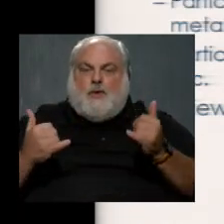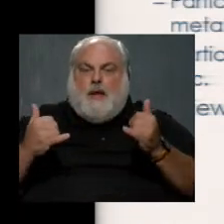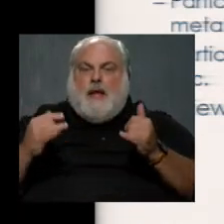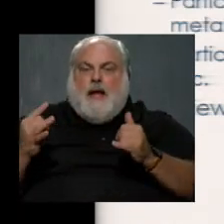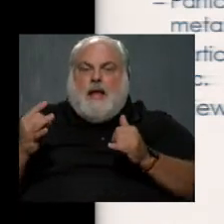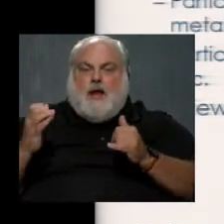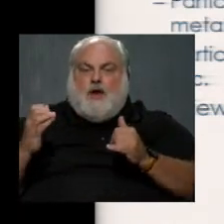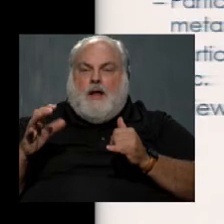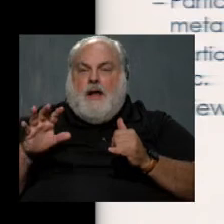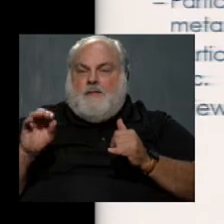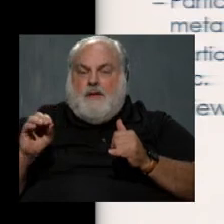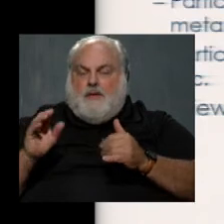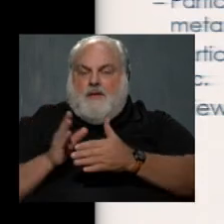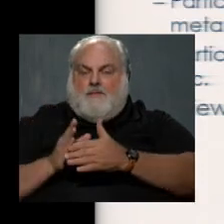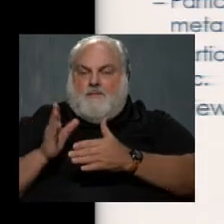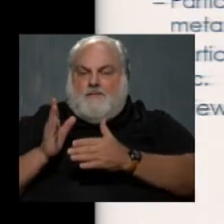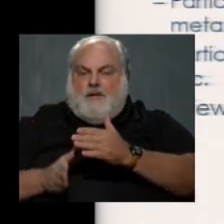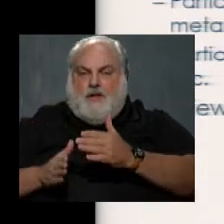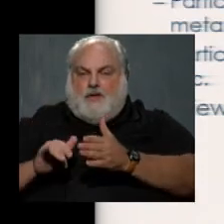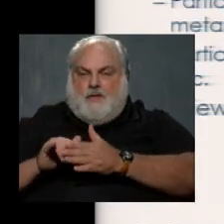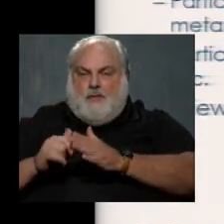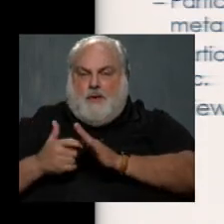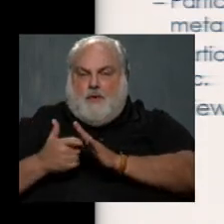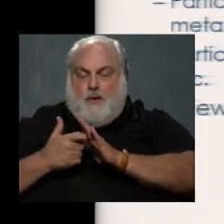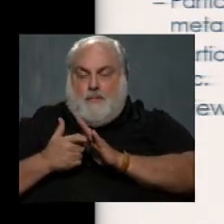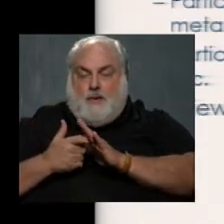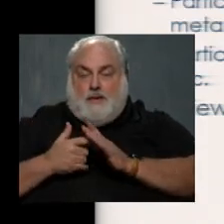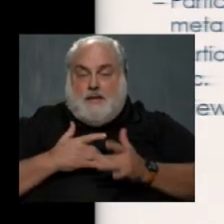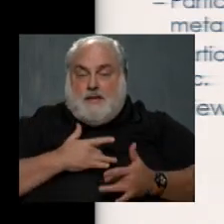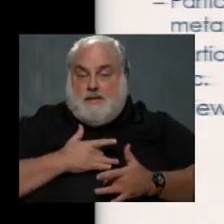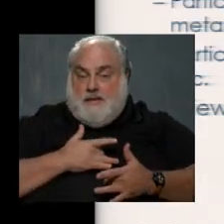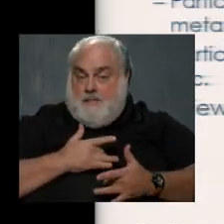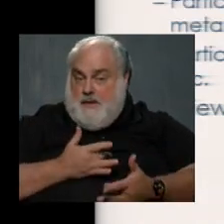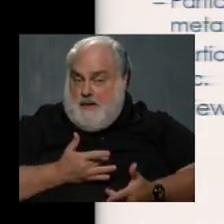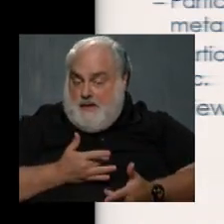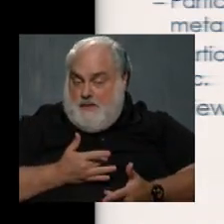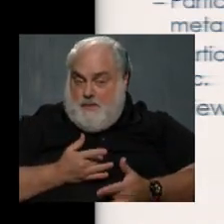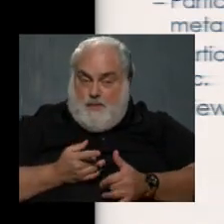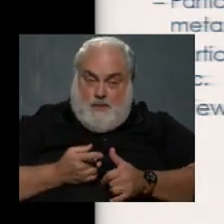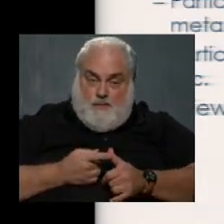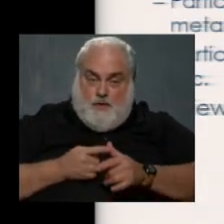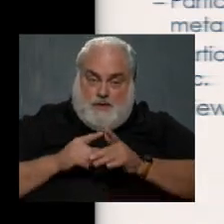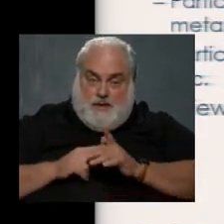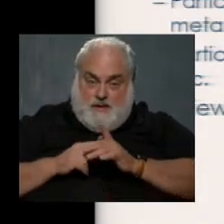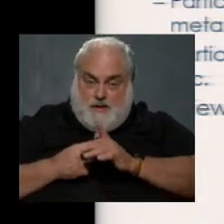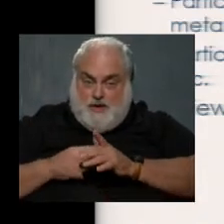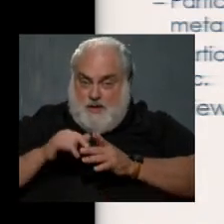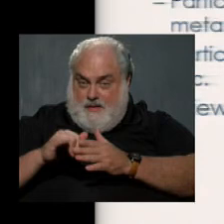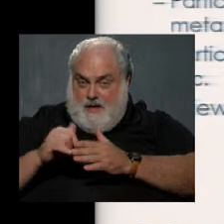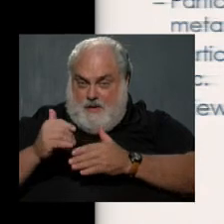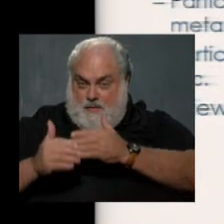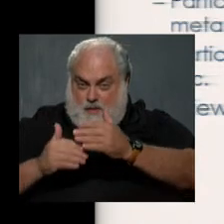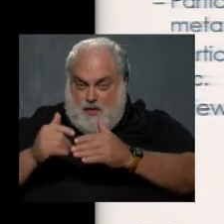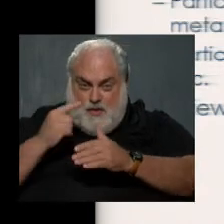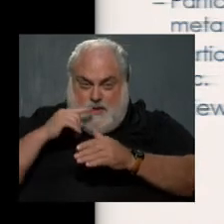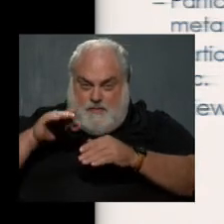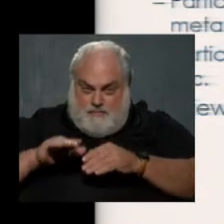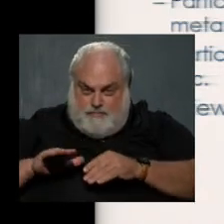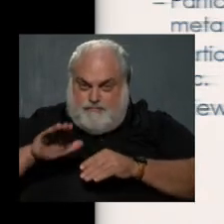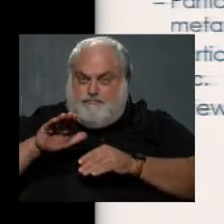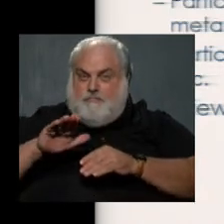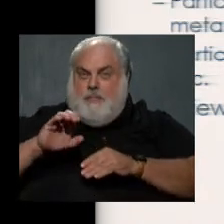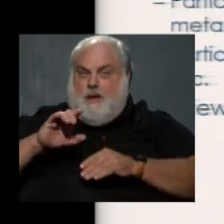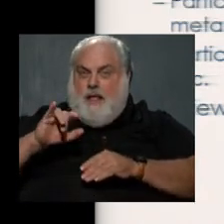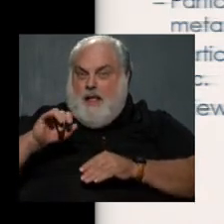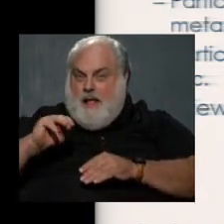850 employees have completed the requirement. Now, typically when we initiate this type of strategy, you'll see a little uptick in